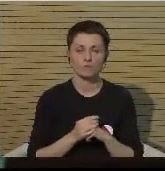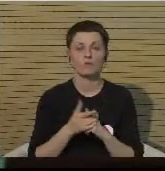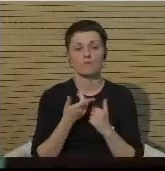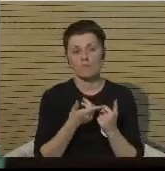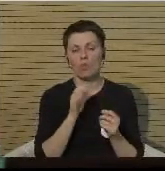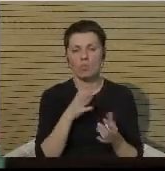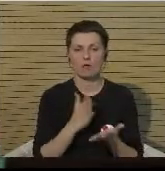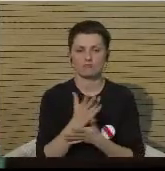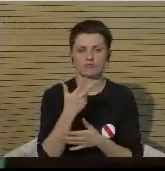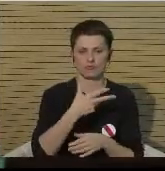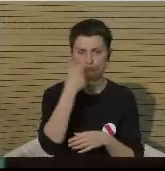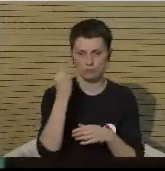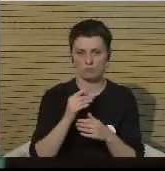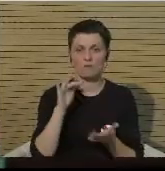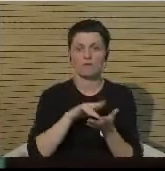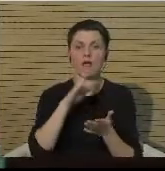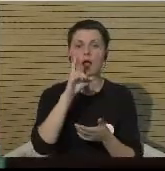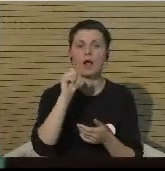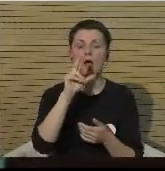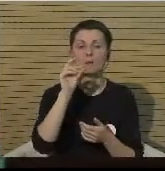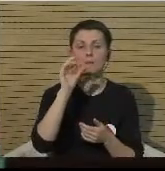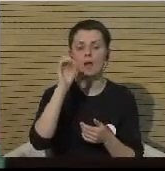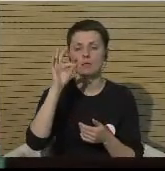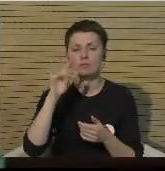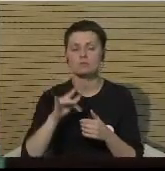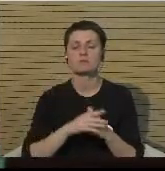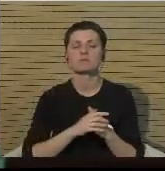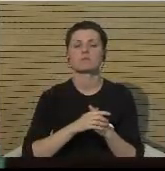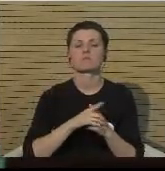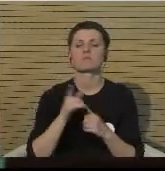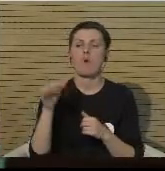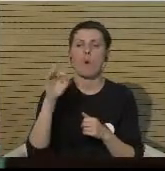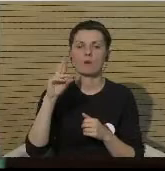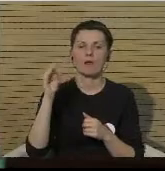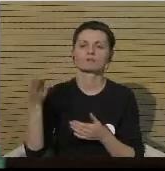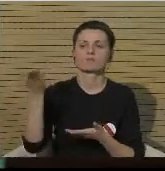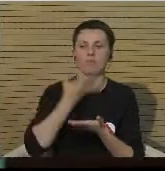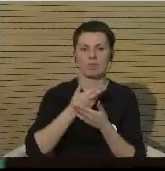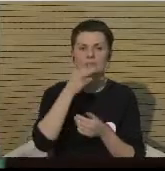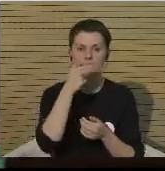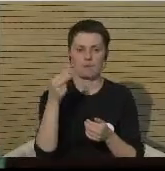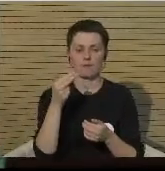and we answer, so a kind of interview. So we stayed and we